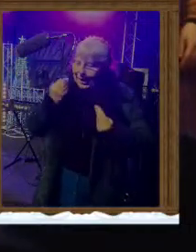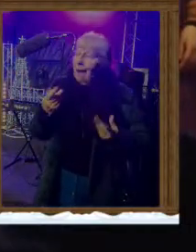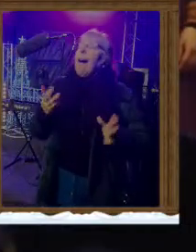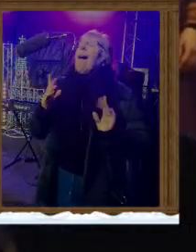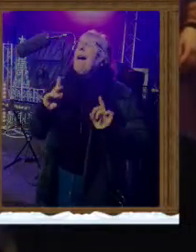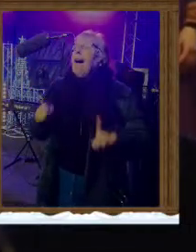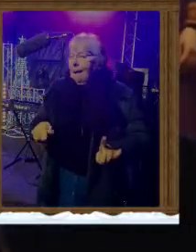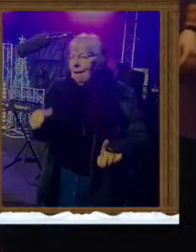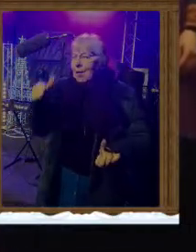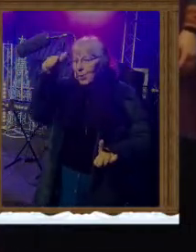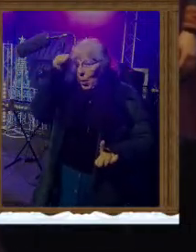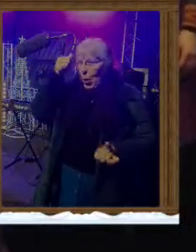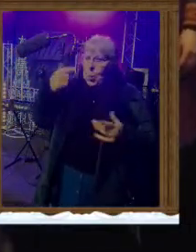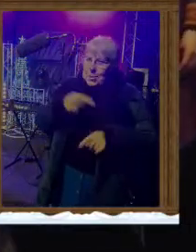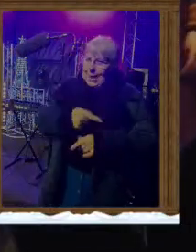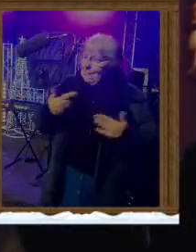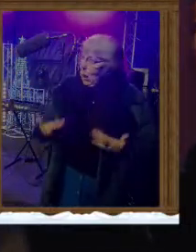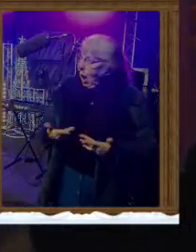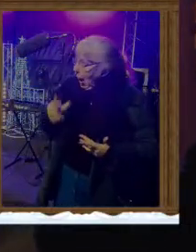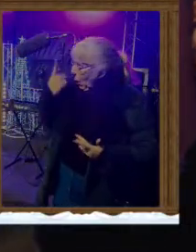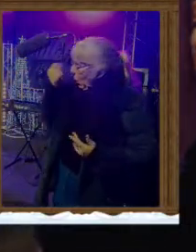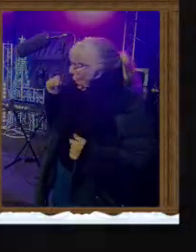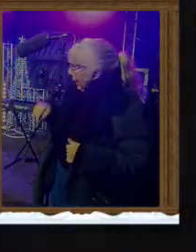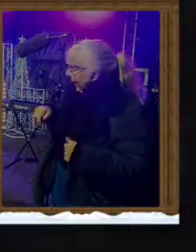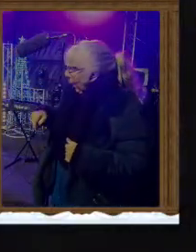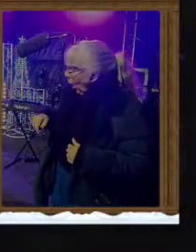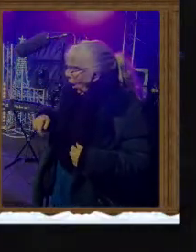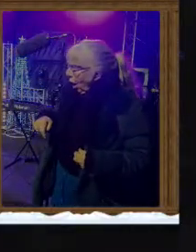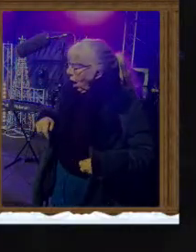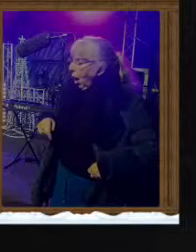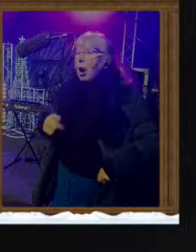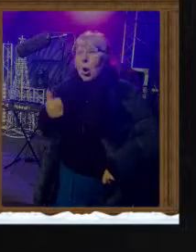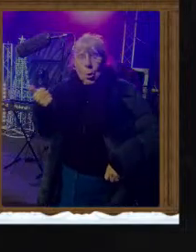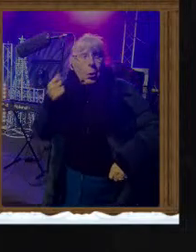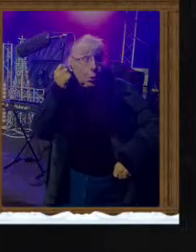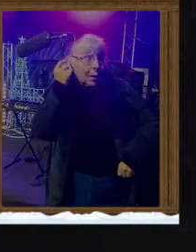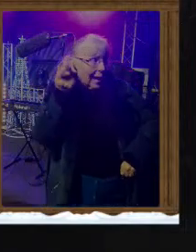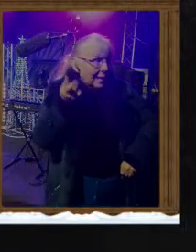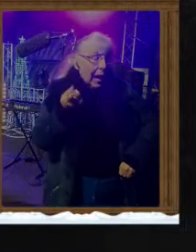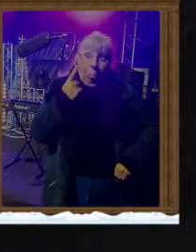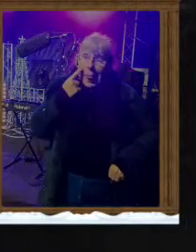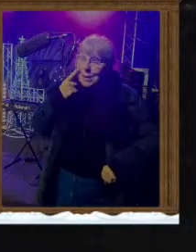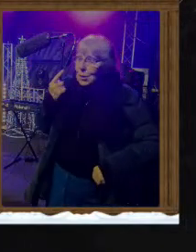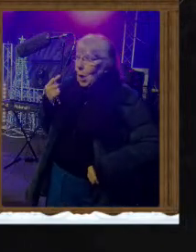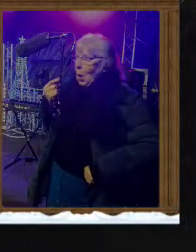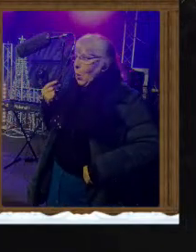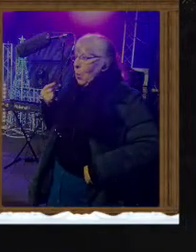great way to ring in the season. Could we do that here in Ballyclare? It's a great idea, buddy. Let's go.